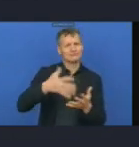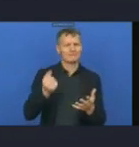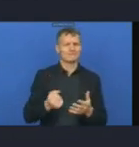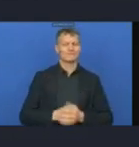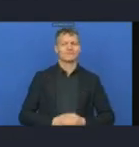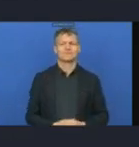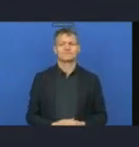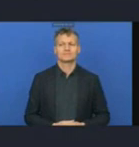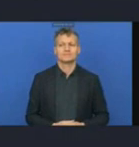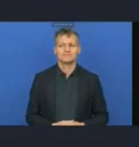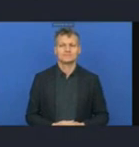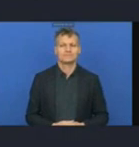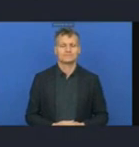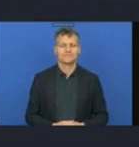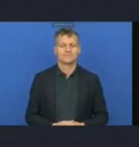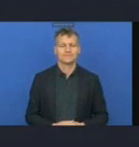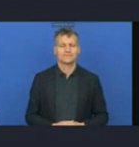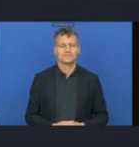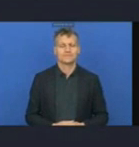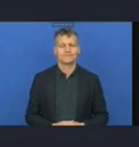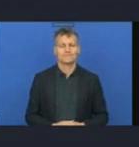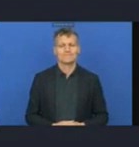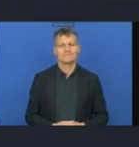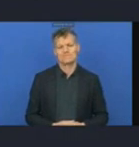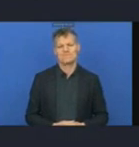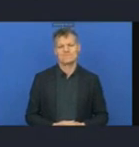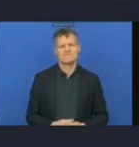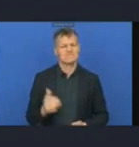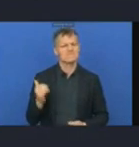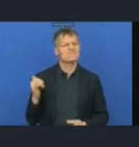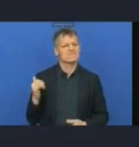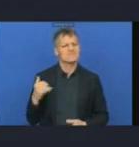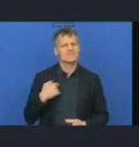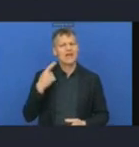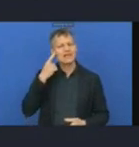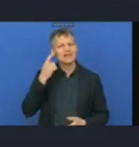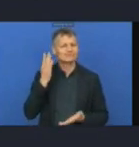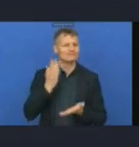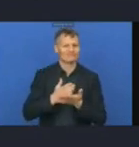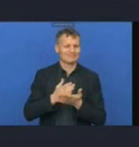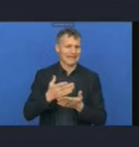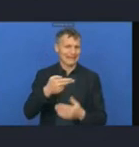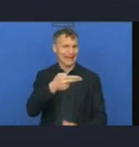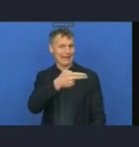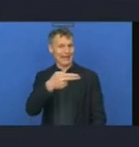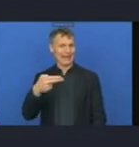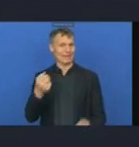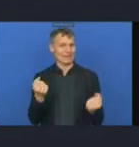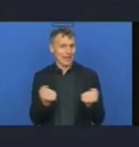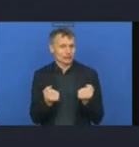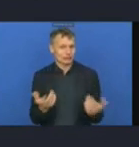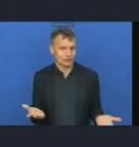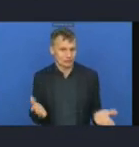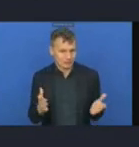Yeah, I think it's really is the name of the action, which is very important to take into consideration. So